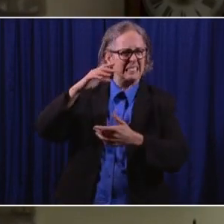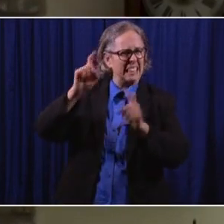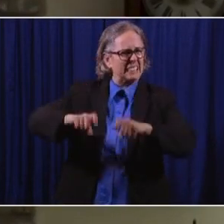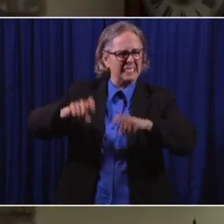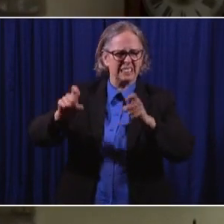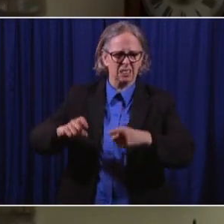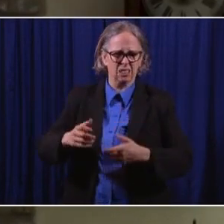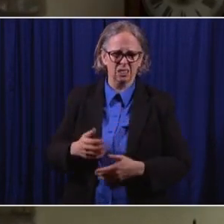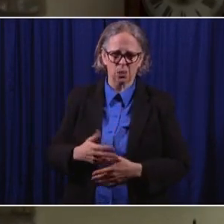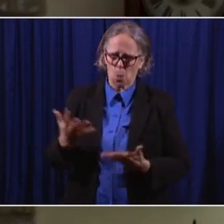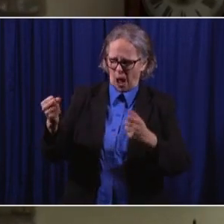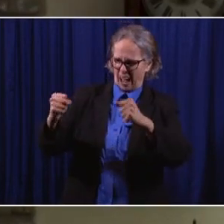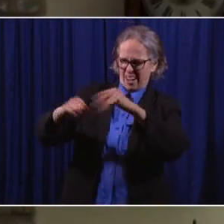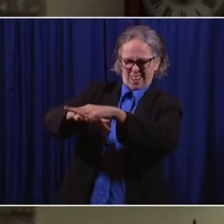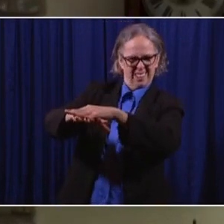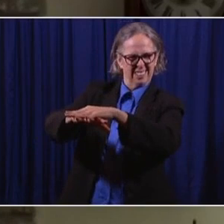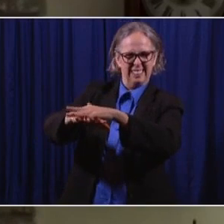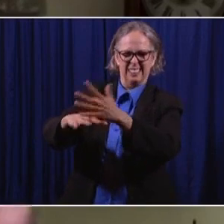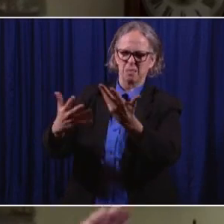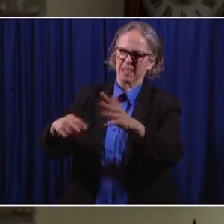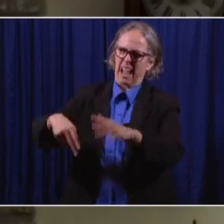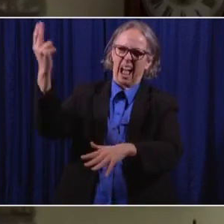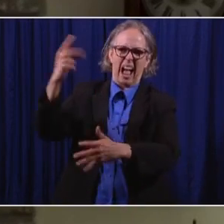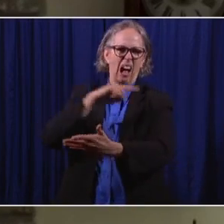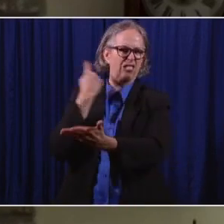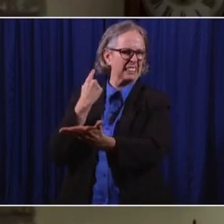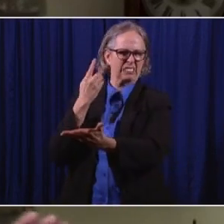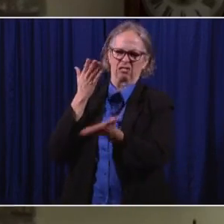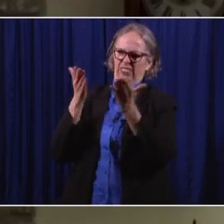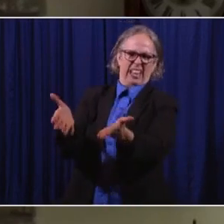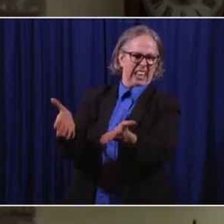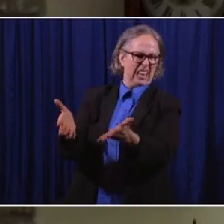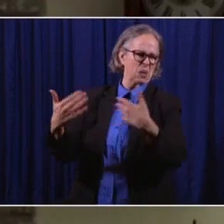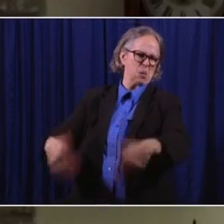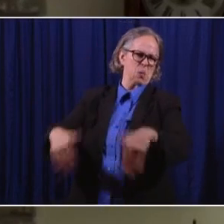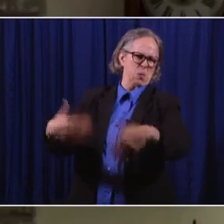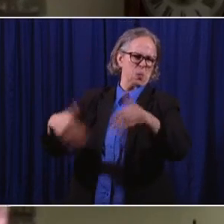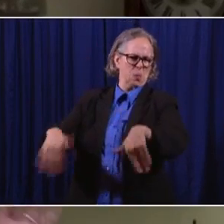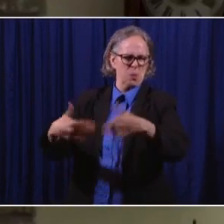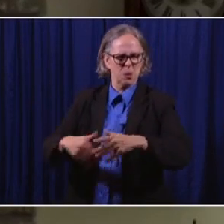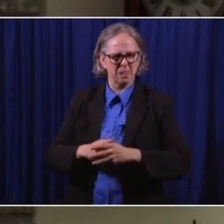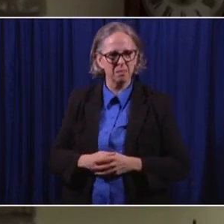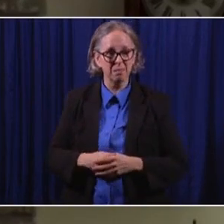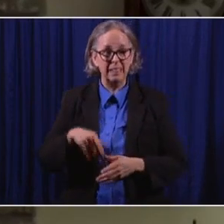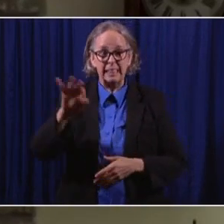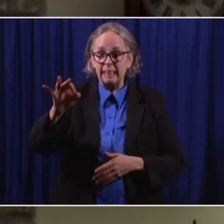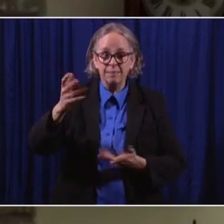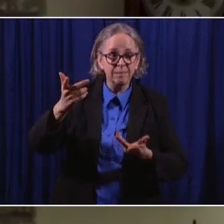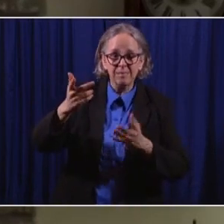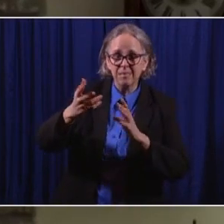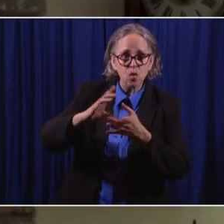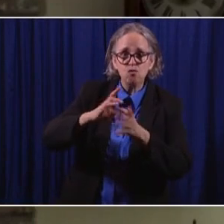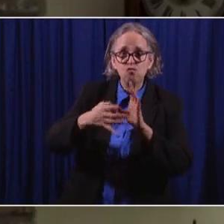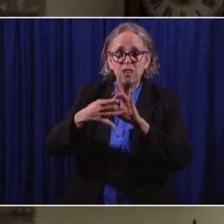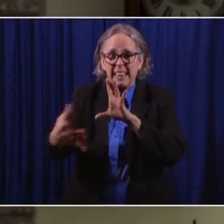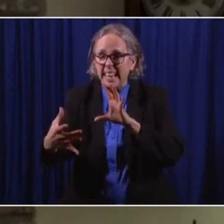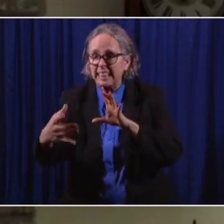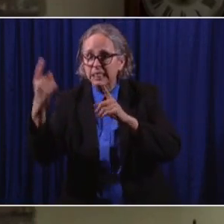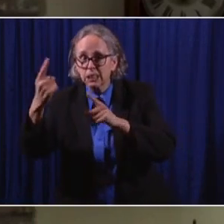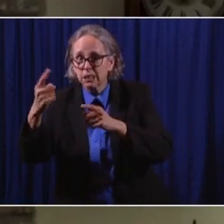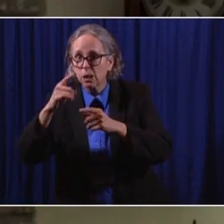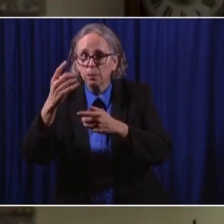setting, it's a setting you worry about. They're either going to go back out into society. You don't want them taking that out into society. You don't want them taking it to the state